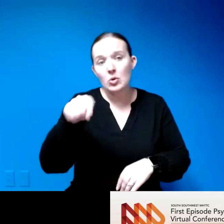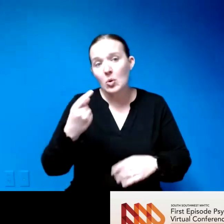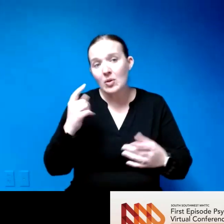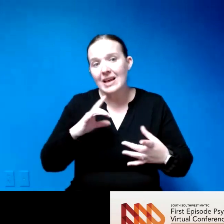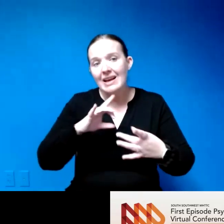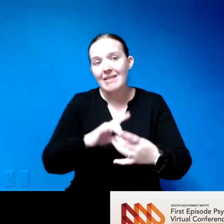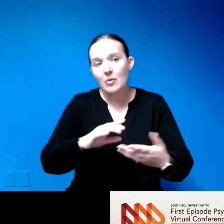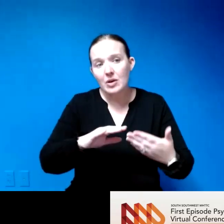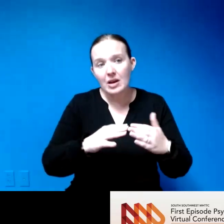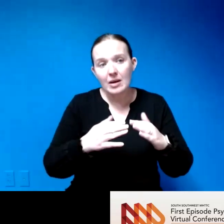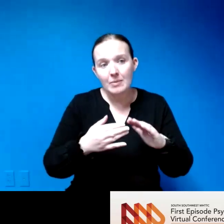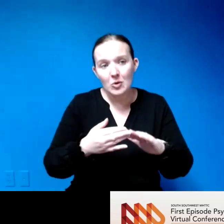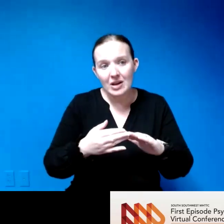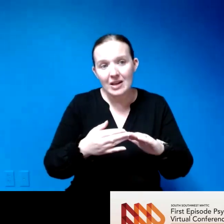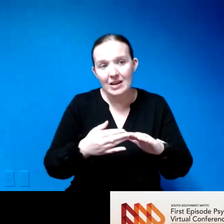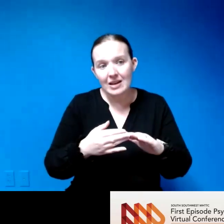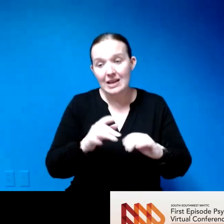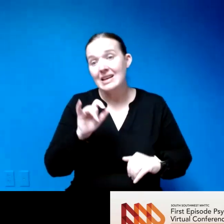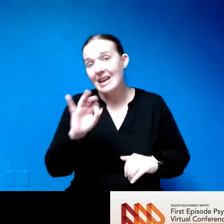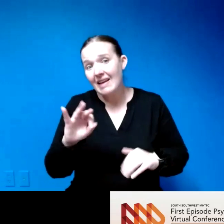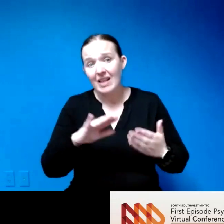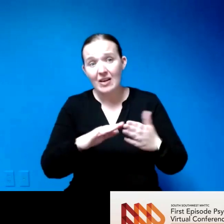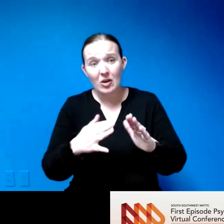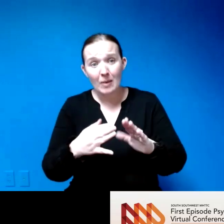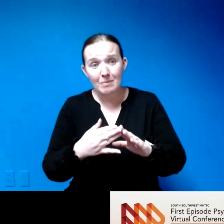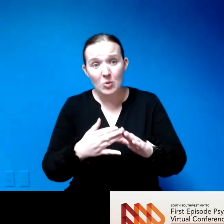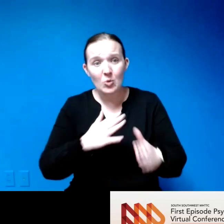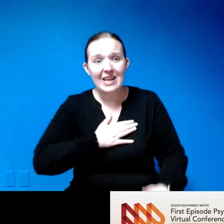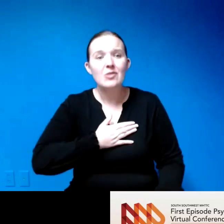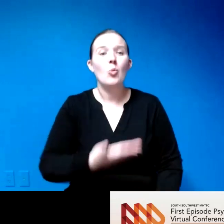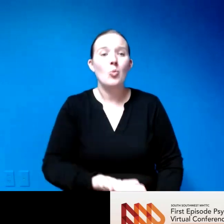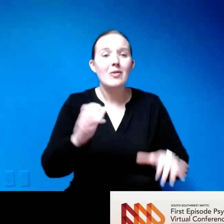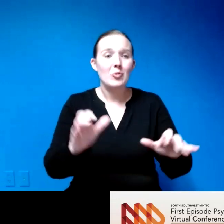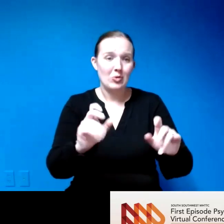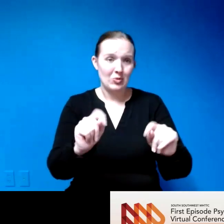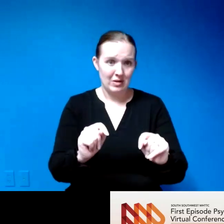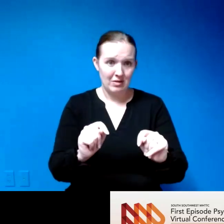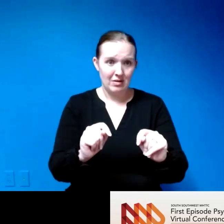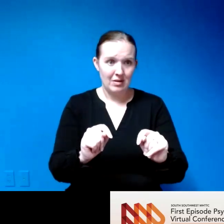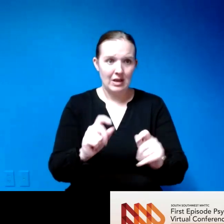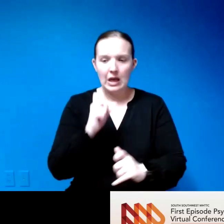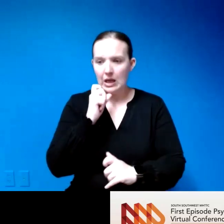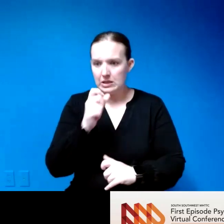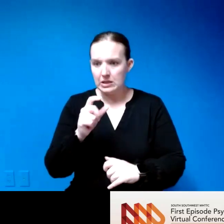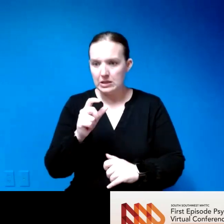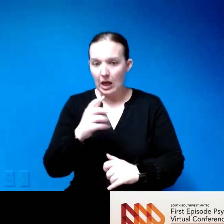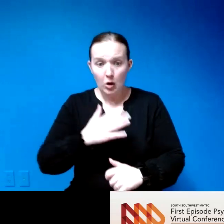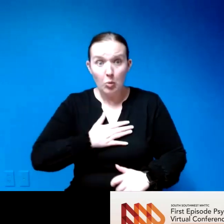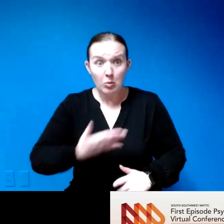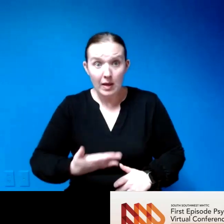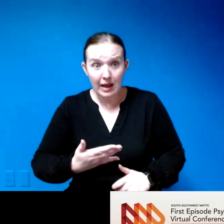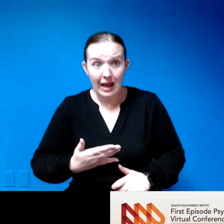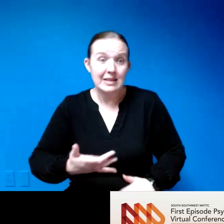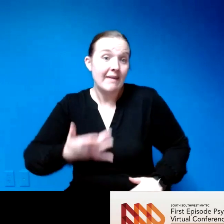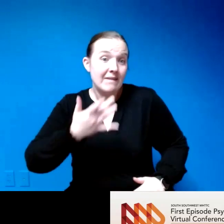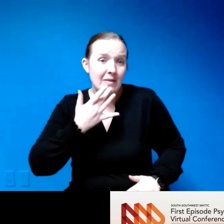a community. There is a community who's opening the doors. And it's not like opening the doors as a favor. It is your